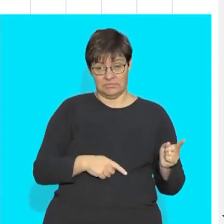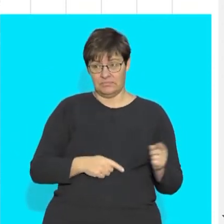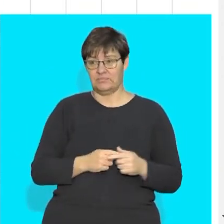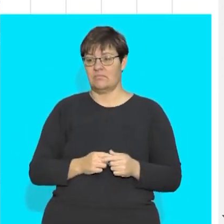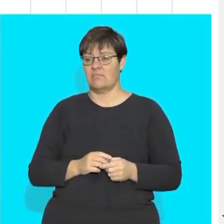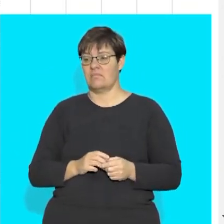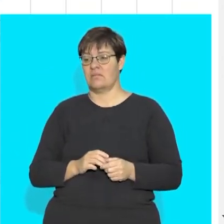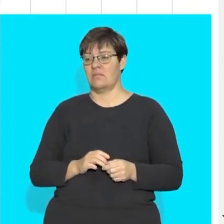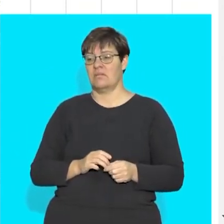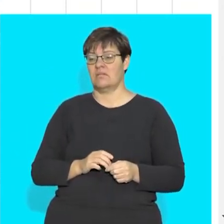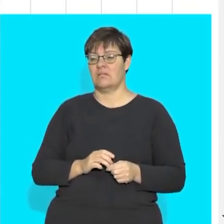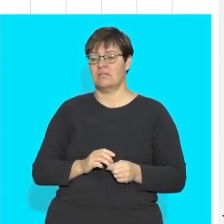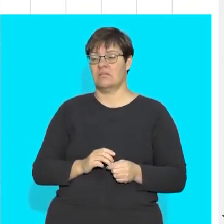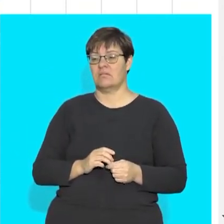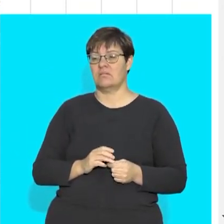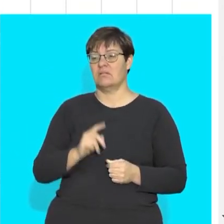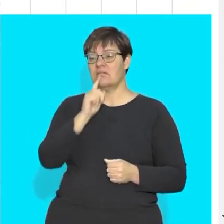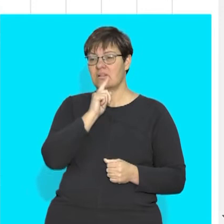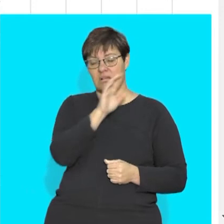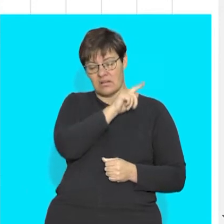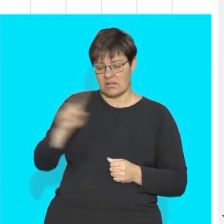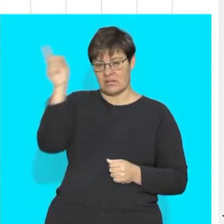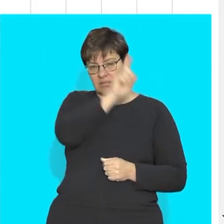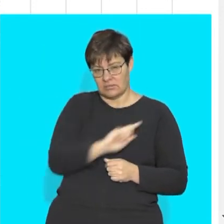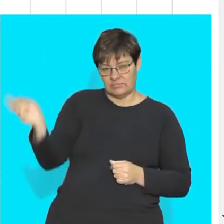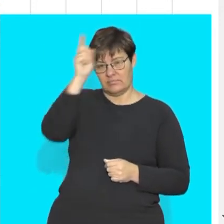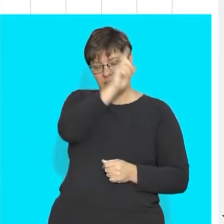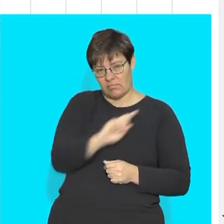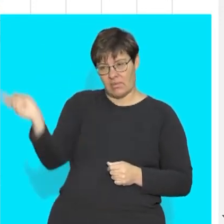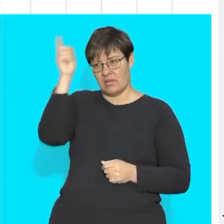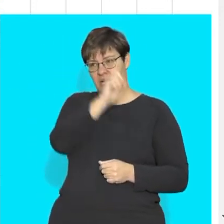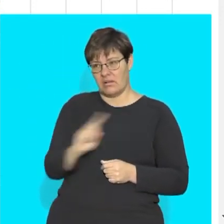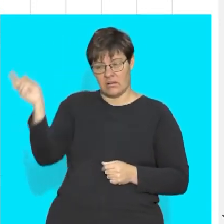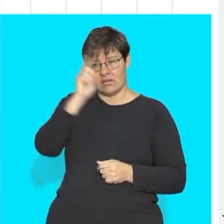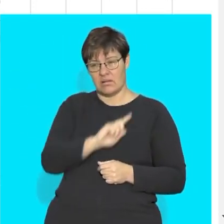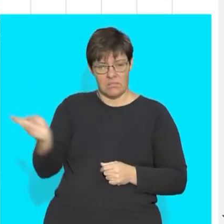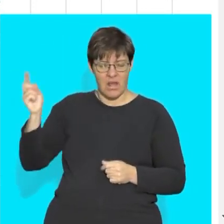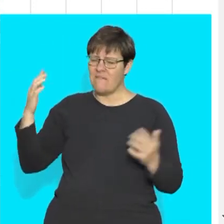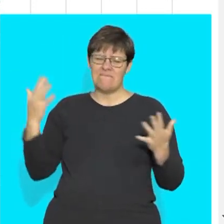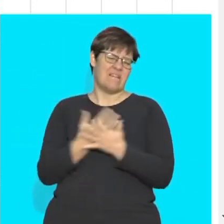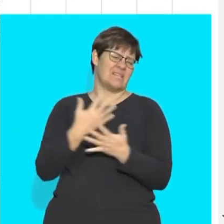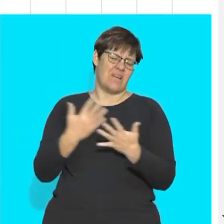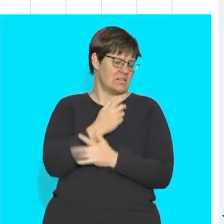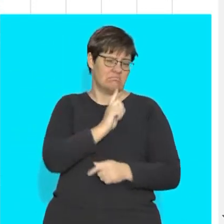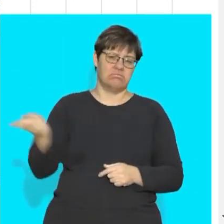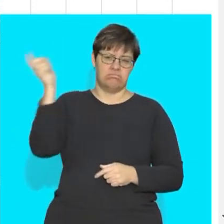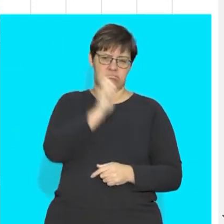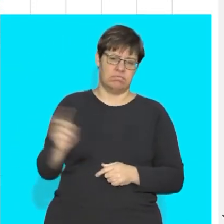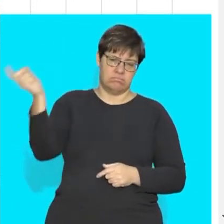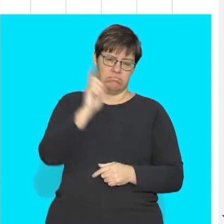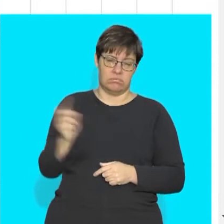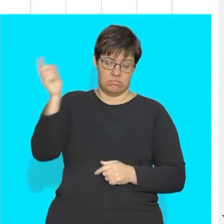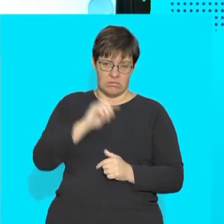you can see that those single little electrons that are coming off are moving much